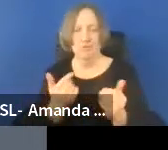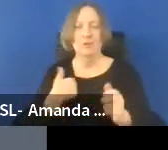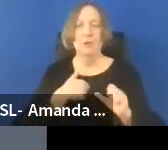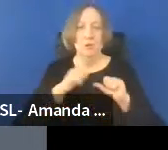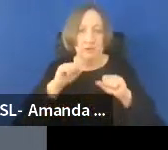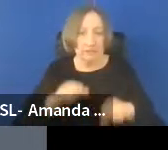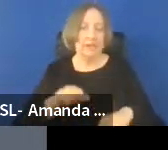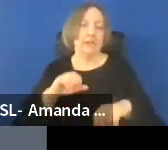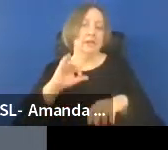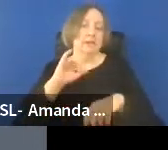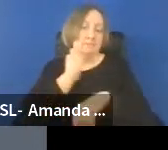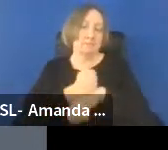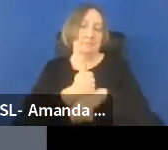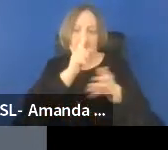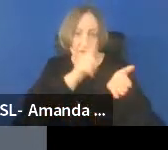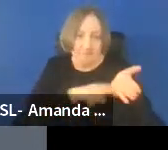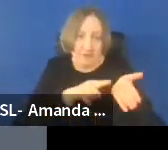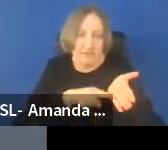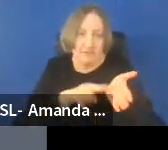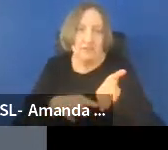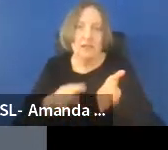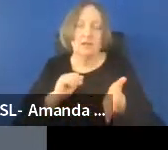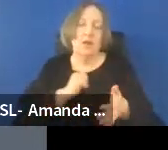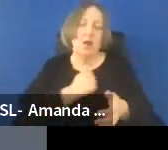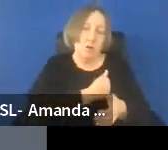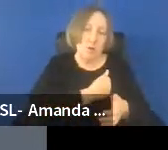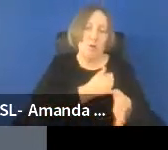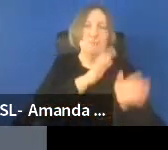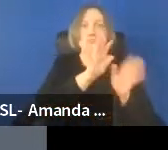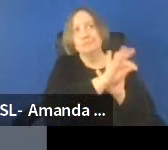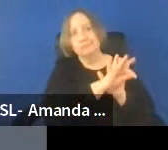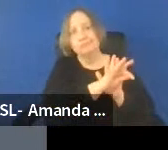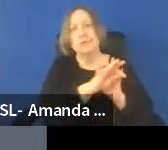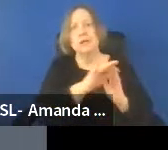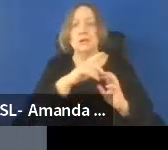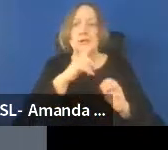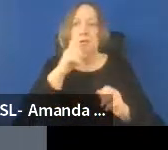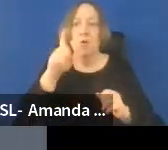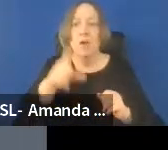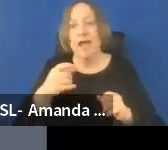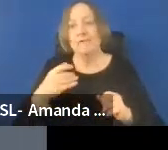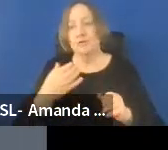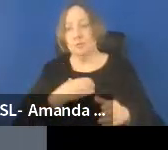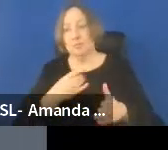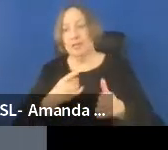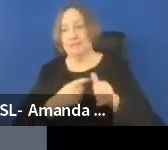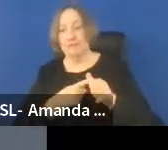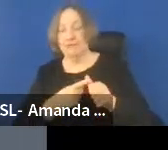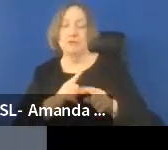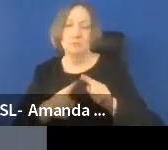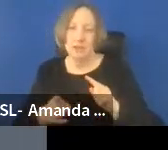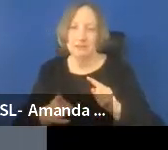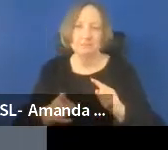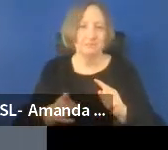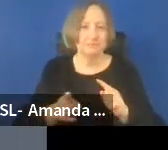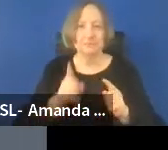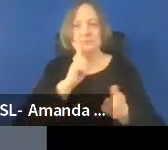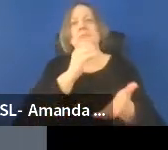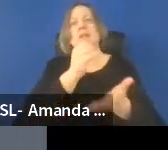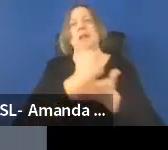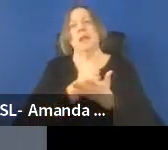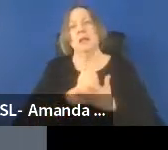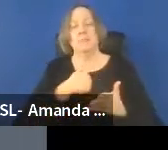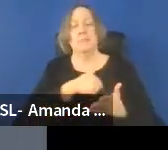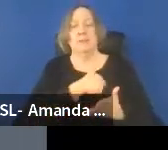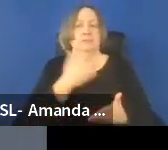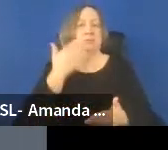initiate investigations on our own accord, so we don't have to have a complainant, but it's so helpful to